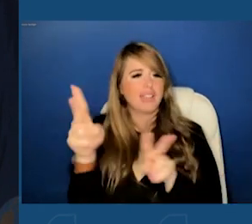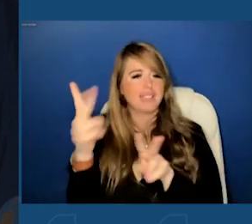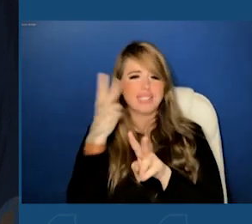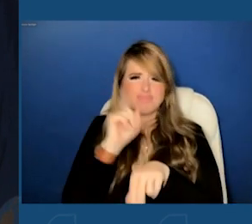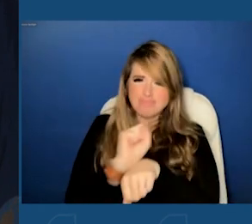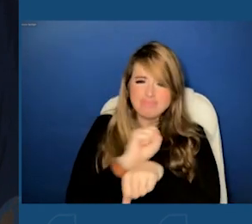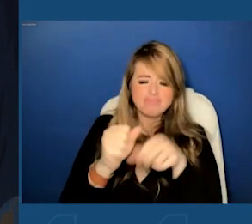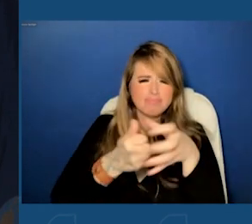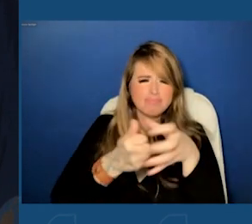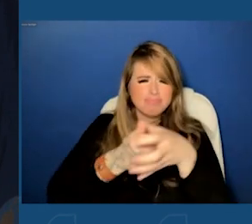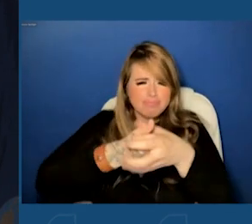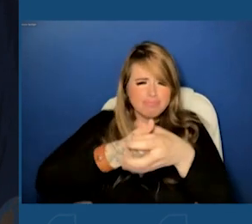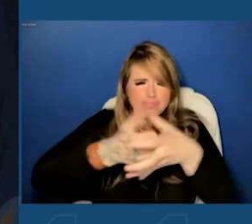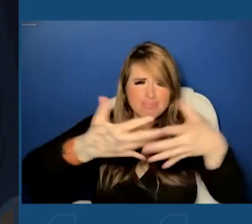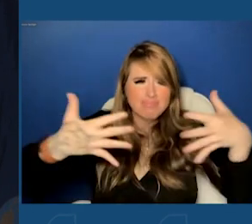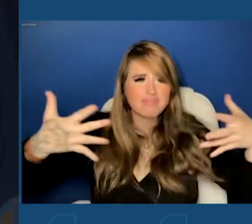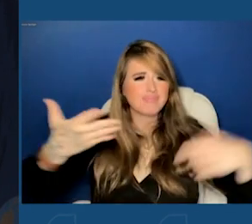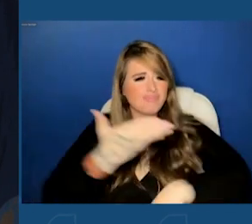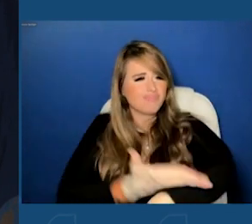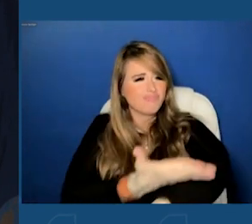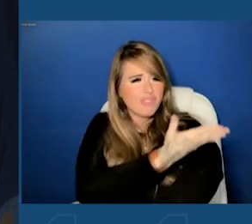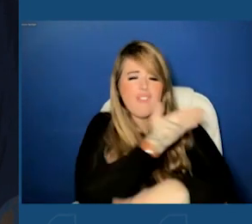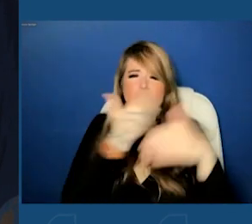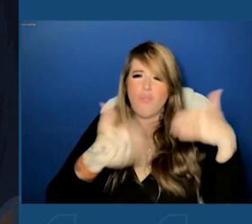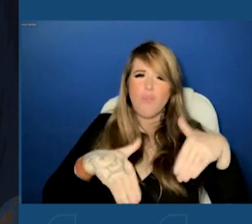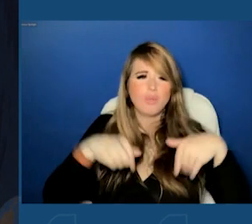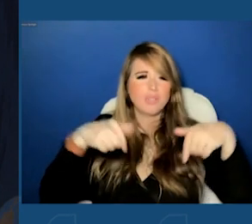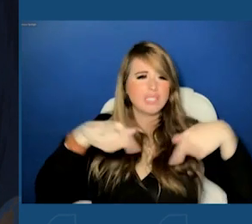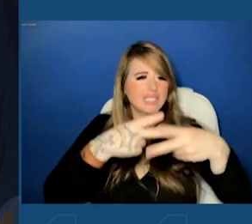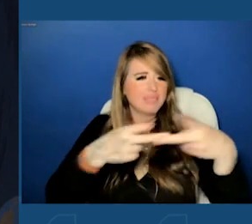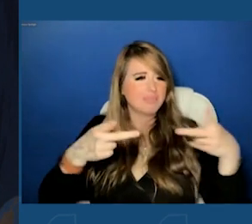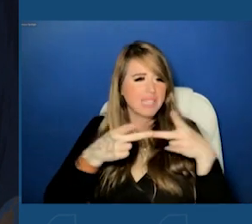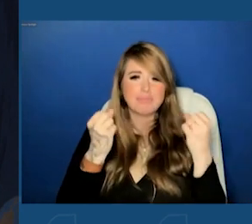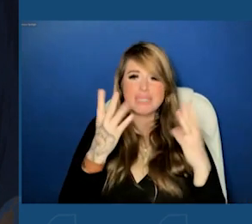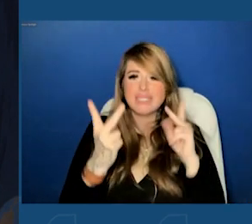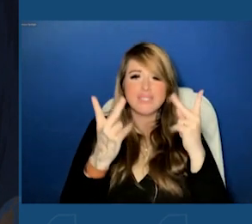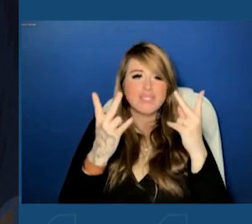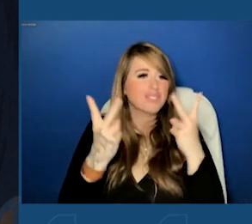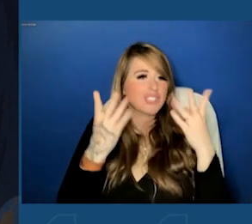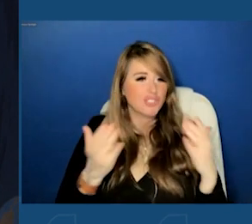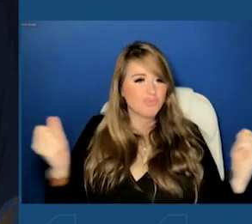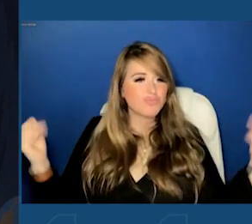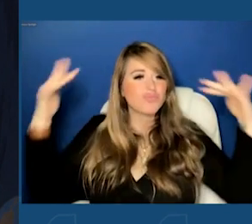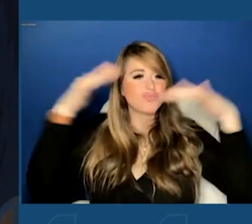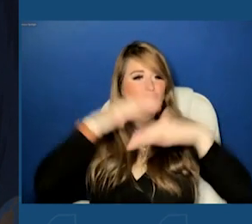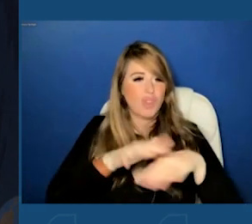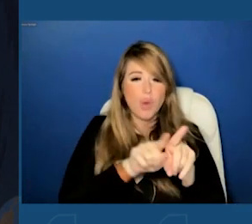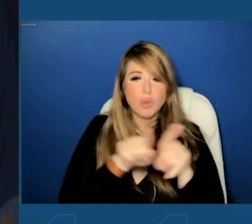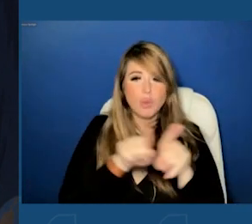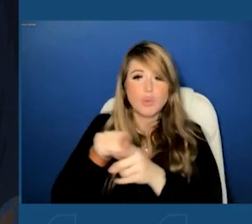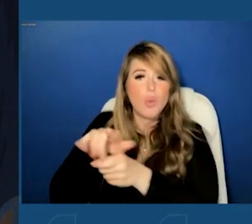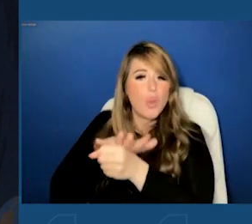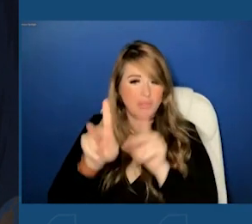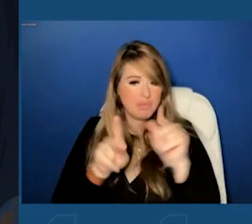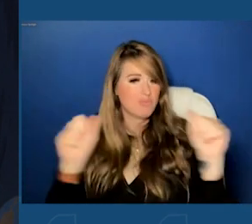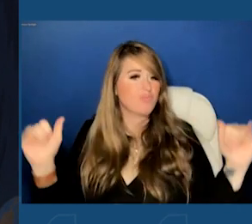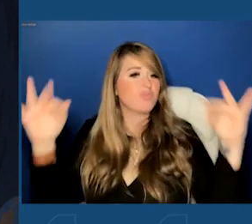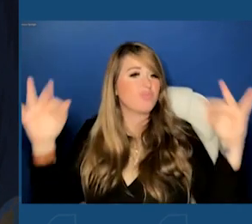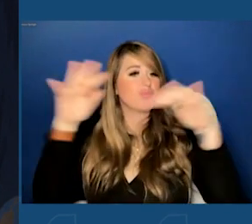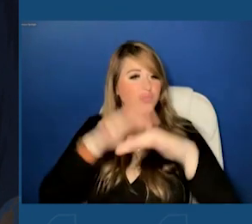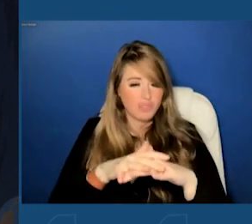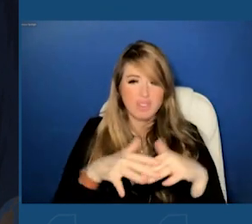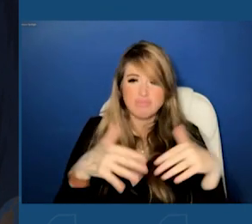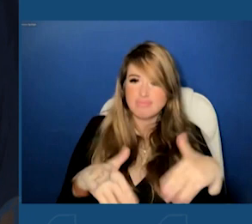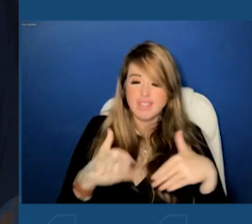a destination for our visitors and locals. It's also interesting to see the aquarium's reach to our